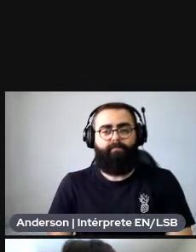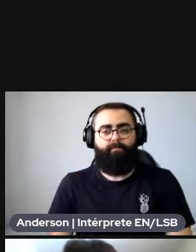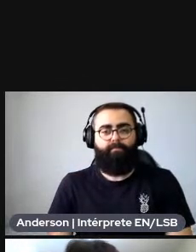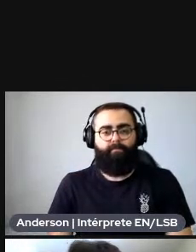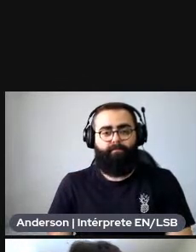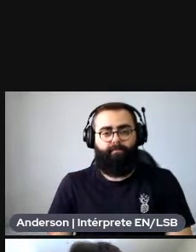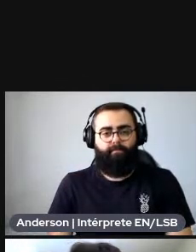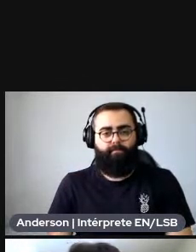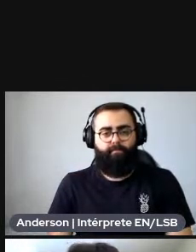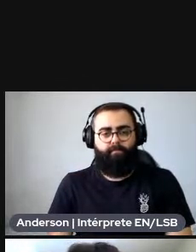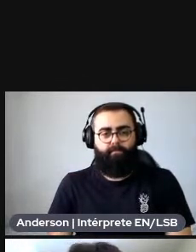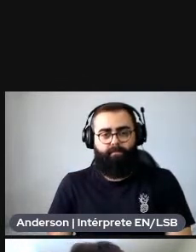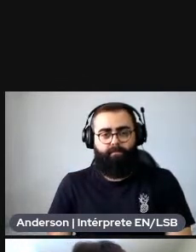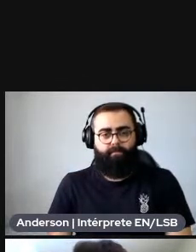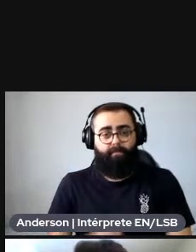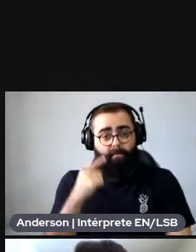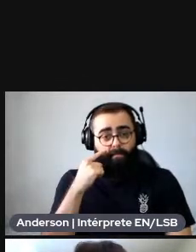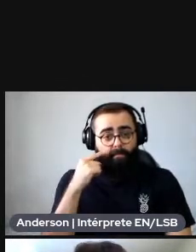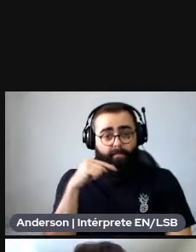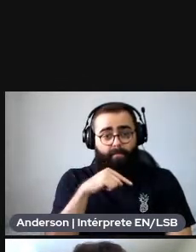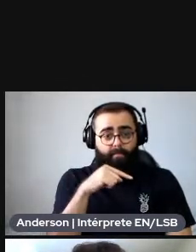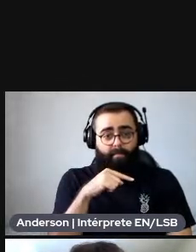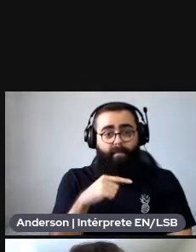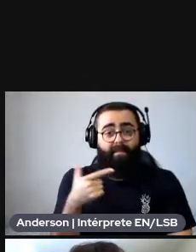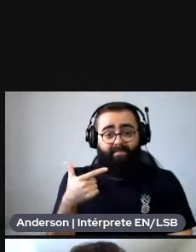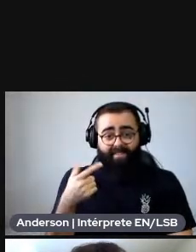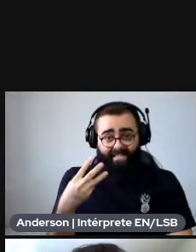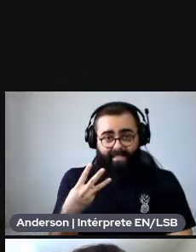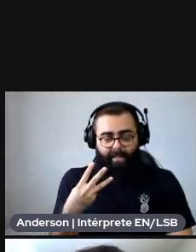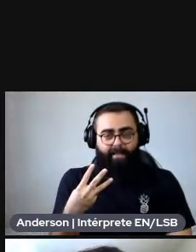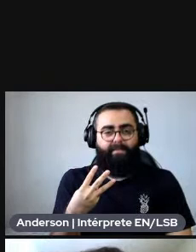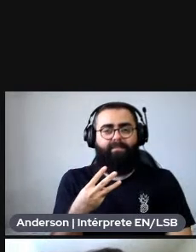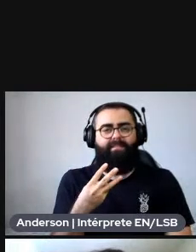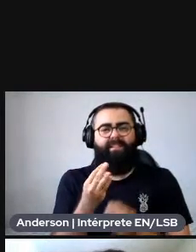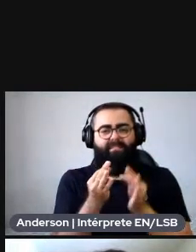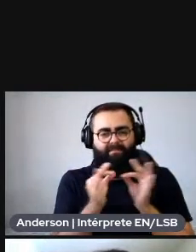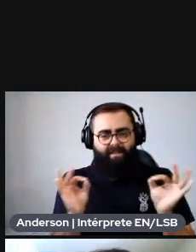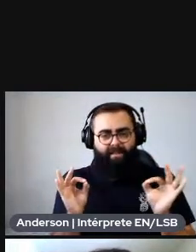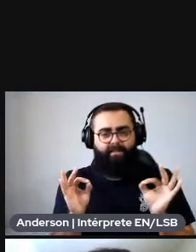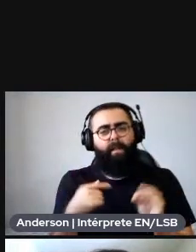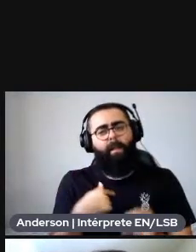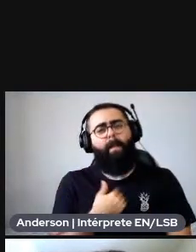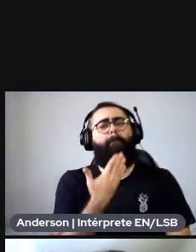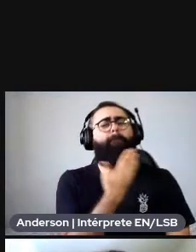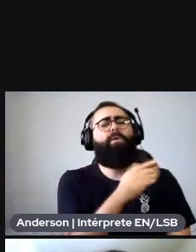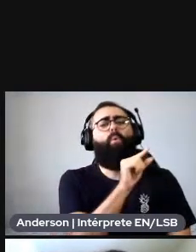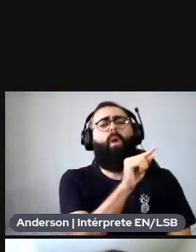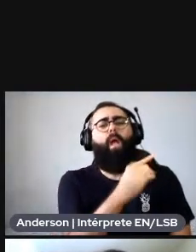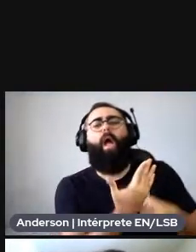What I look at, pido es un favor personal. Here we have